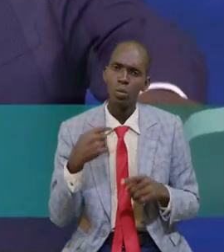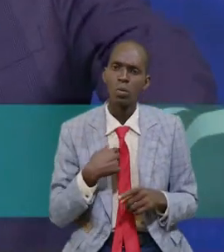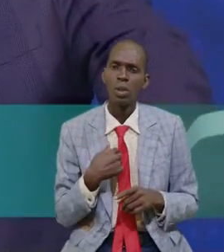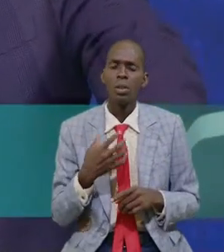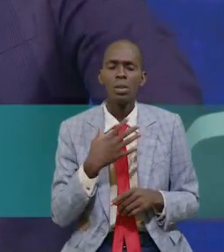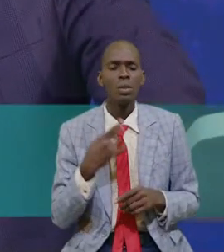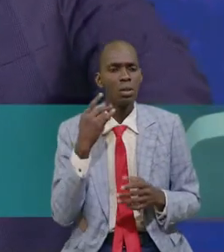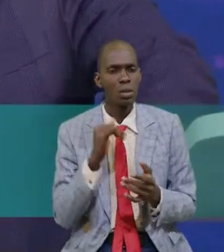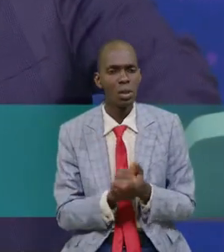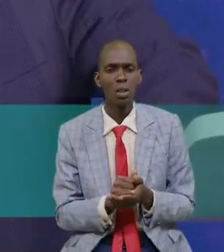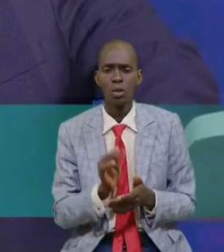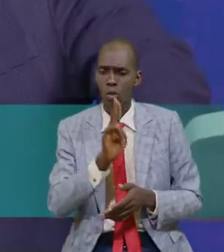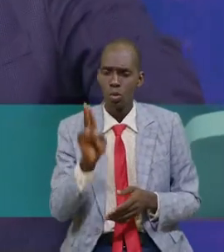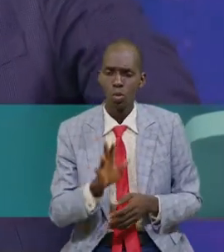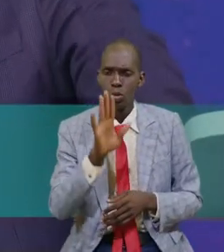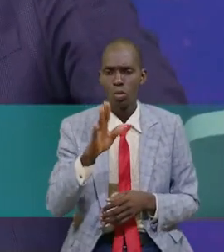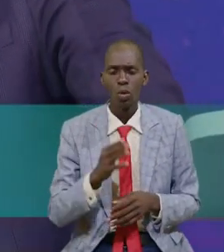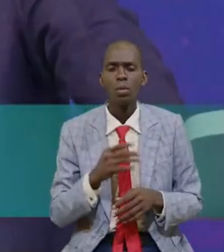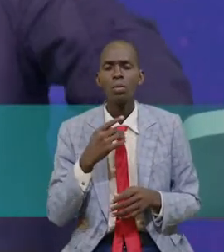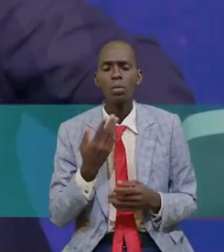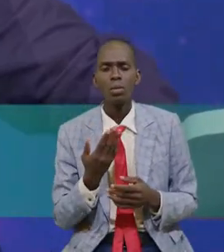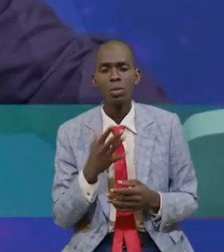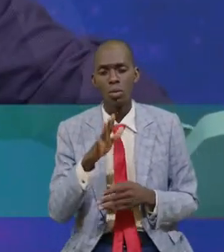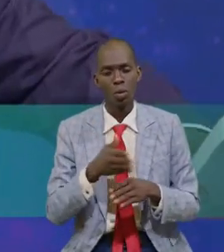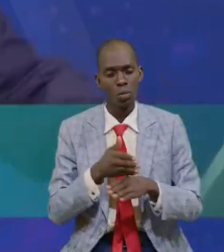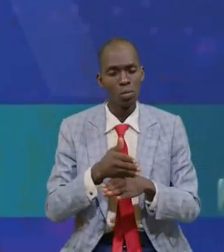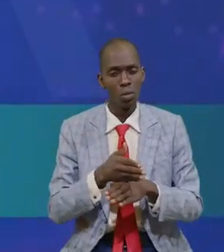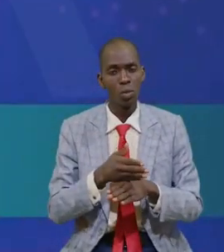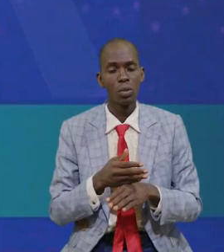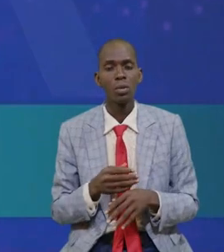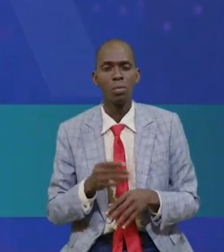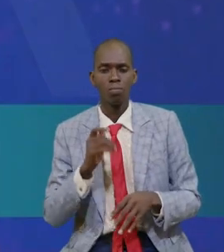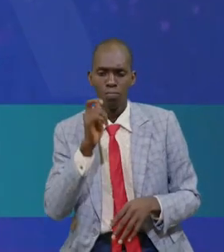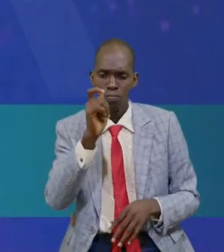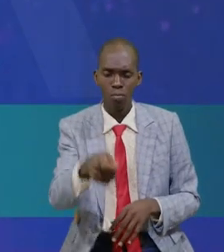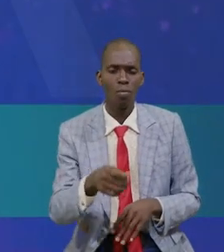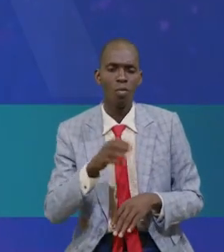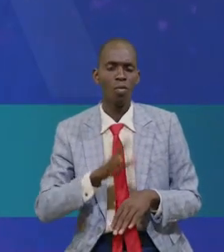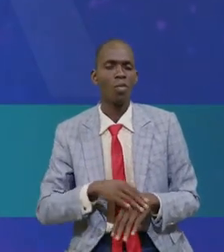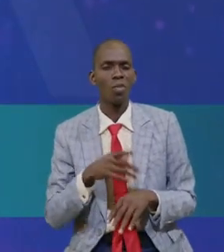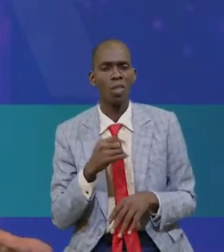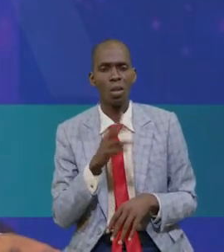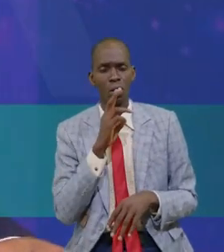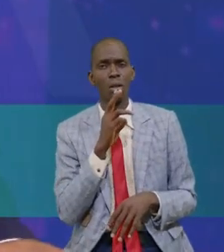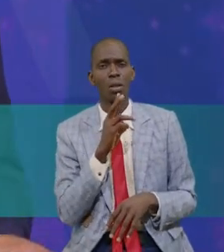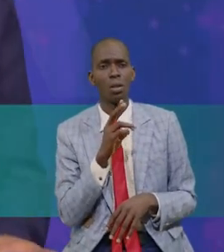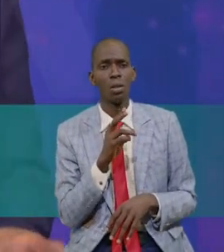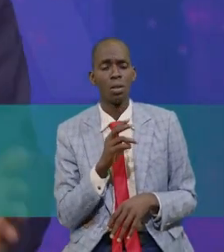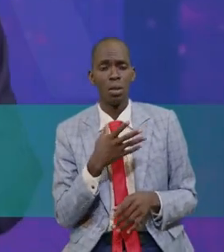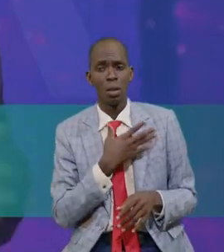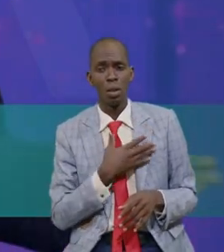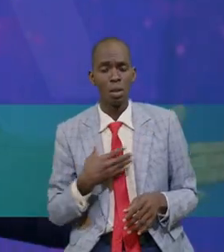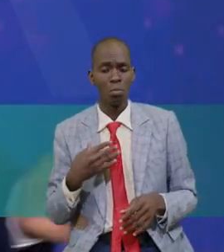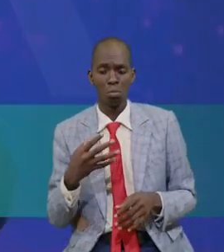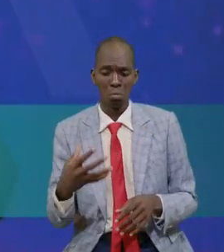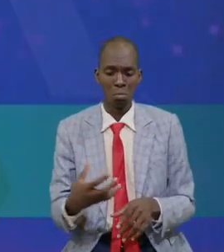sea. It will drown everyone. But it says, stretch your rod. And he stretched the rod,